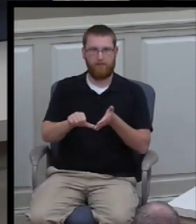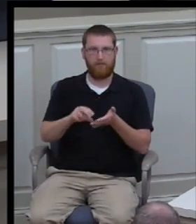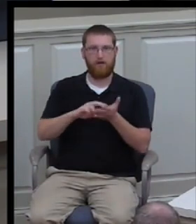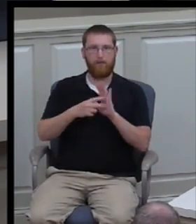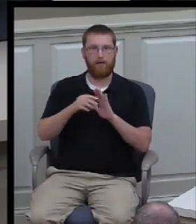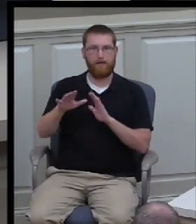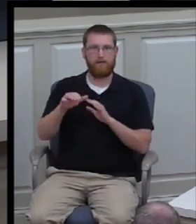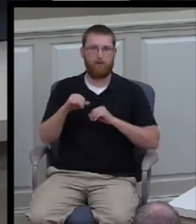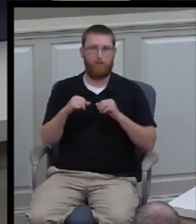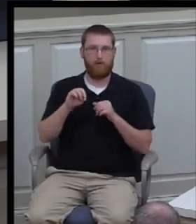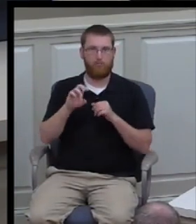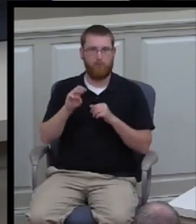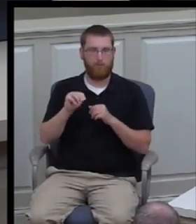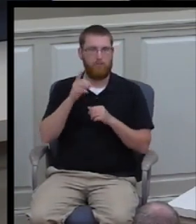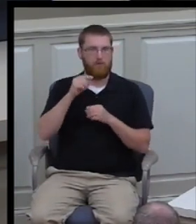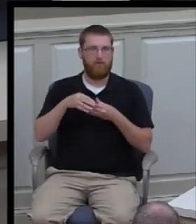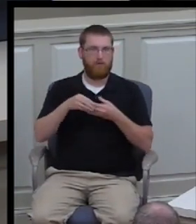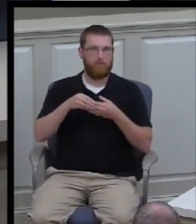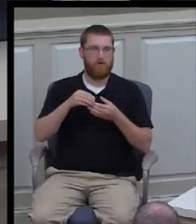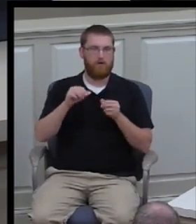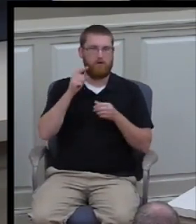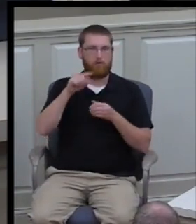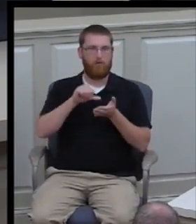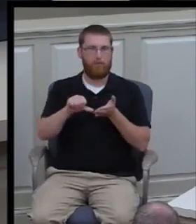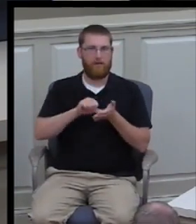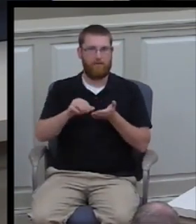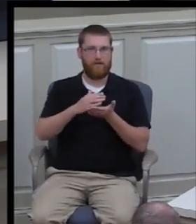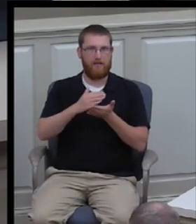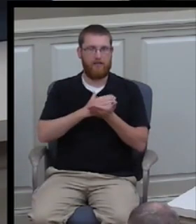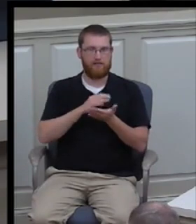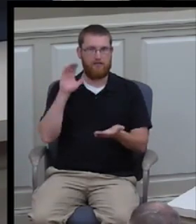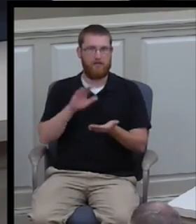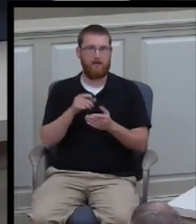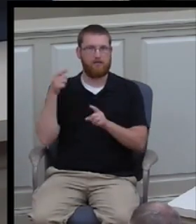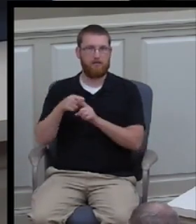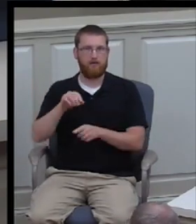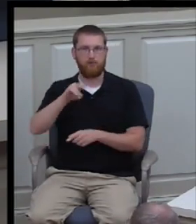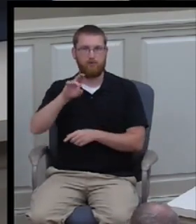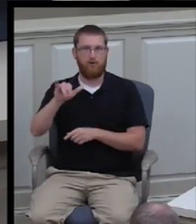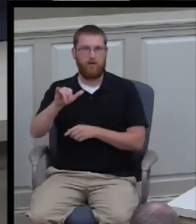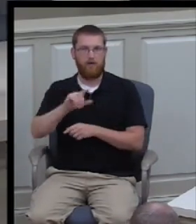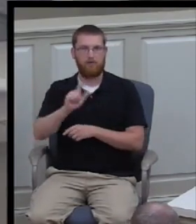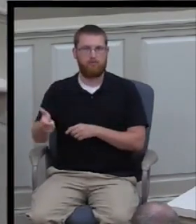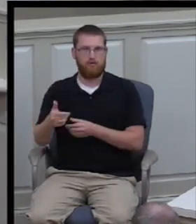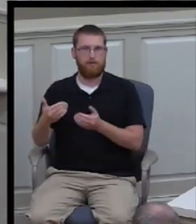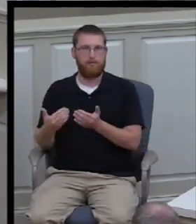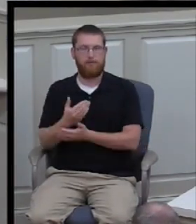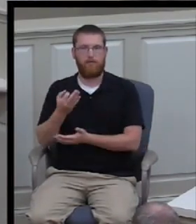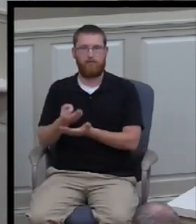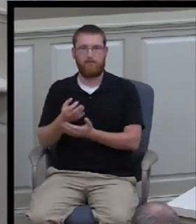that he spoke about whenever he was talking about the paving list until we get to July and that turns over. got